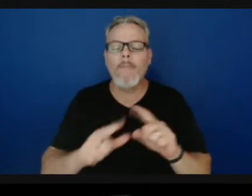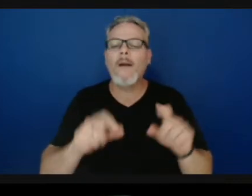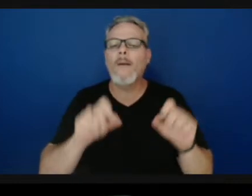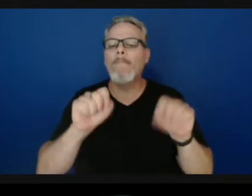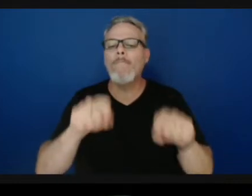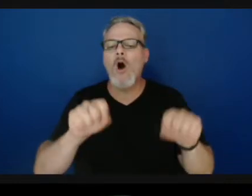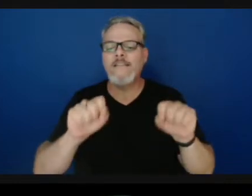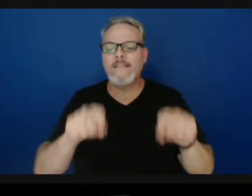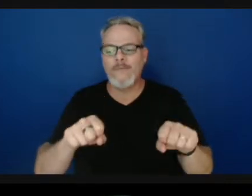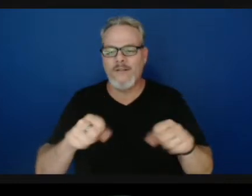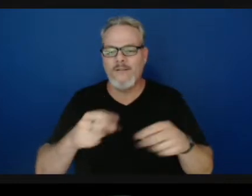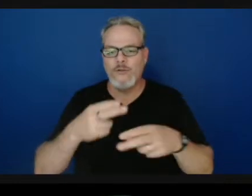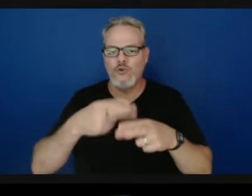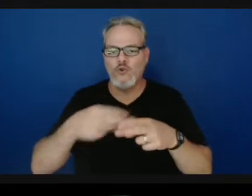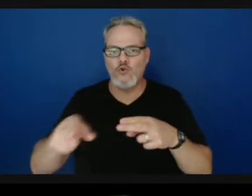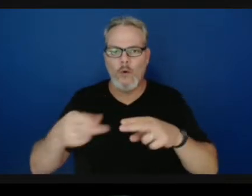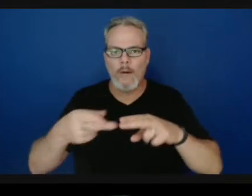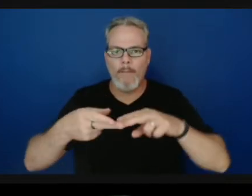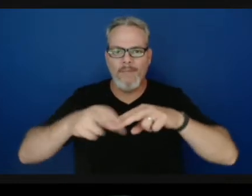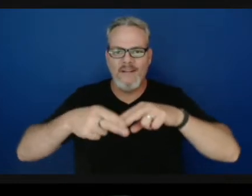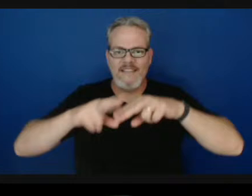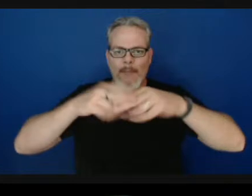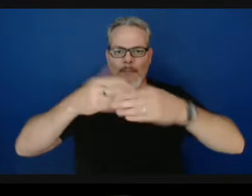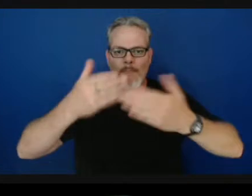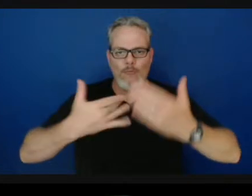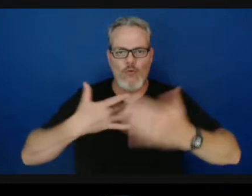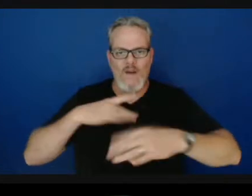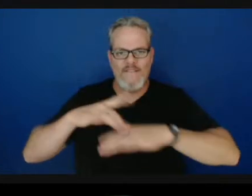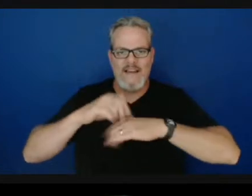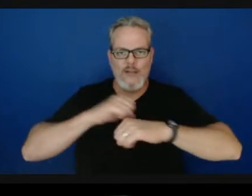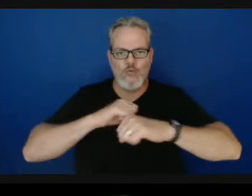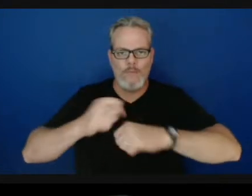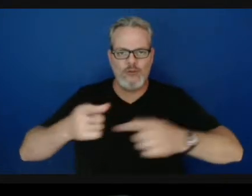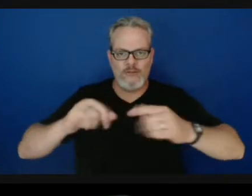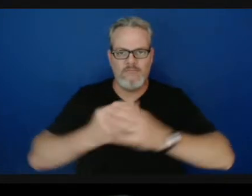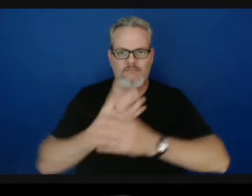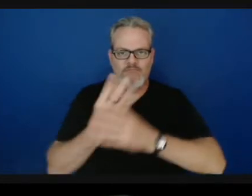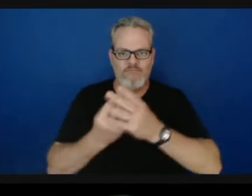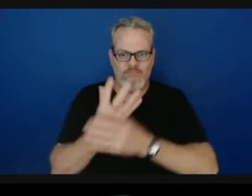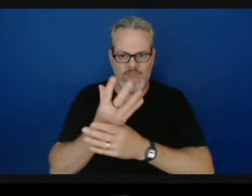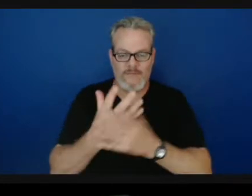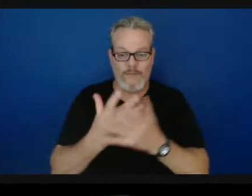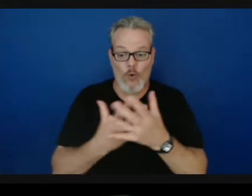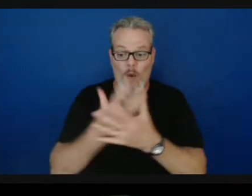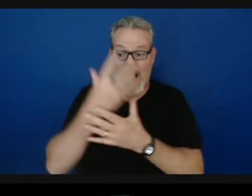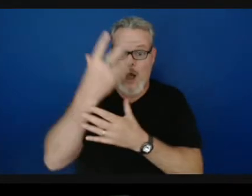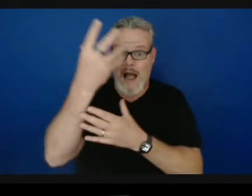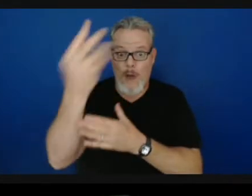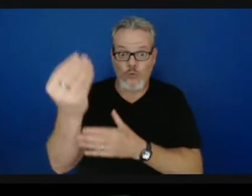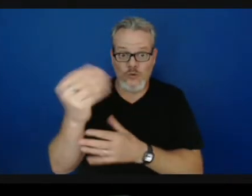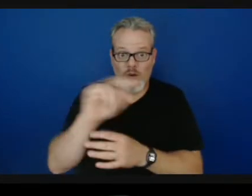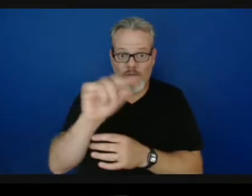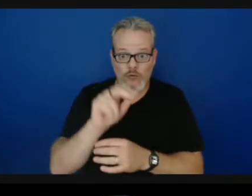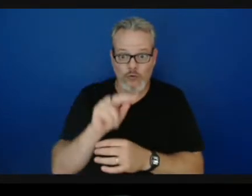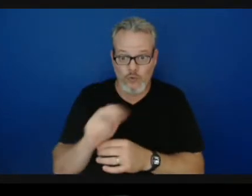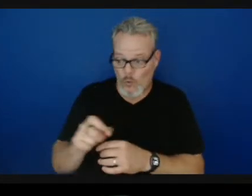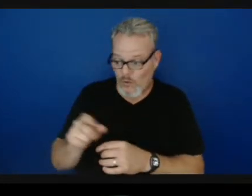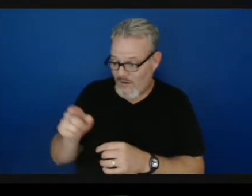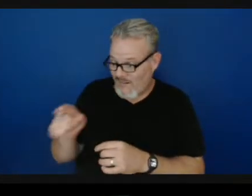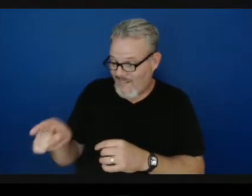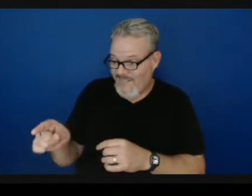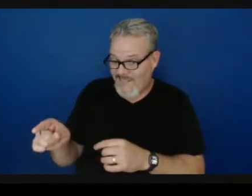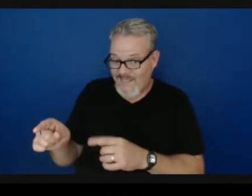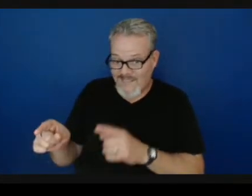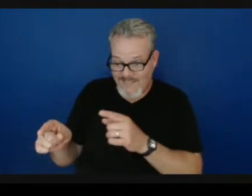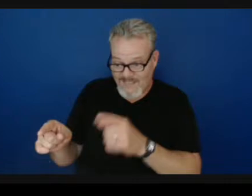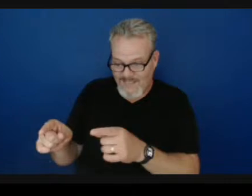short buildup, you might have an eruption occurring within that zone. For it to go somewhere out of the zone, let's say over here, then we need to see more earthquakes